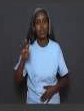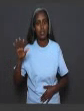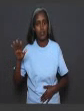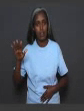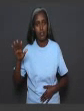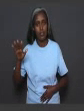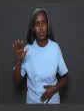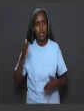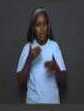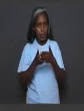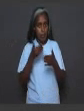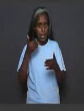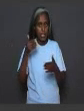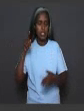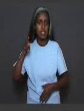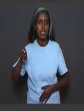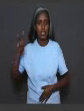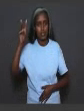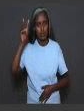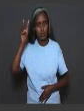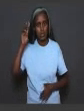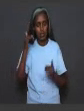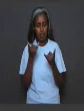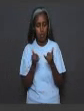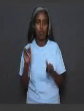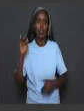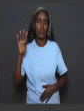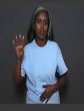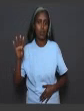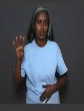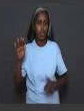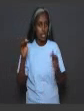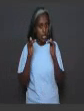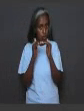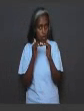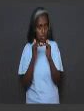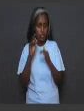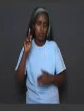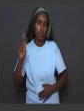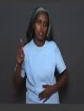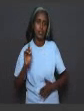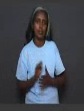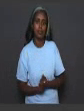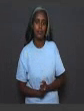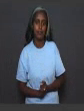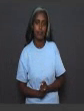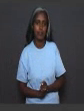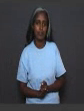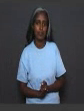25 minus x squared over 4 equals 1.